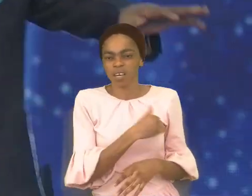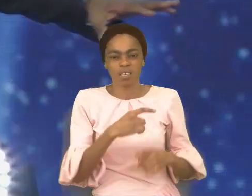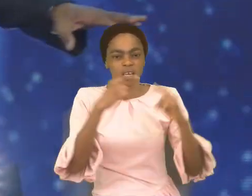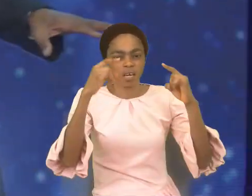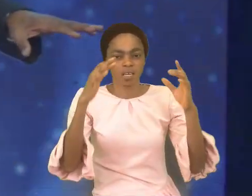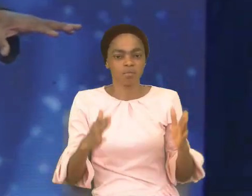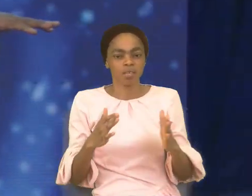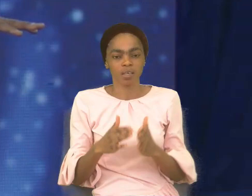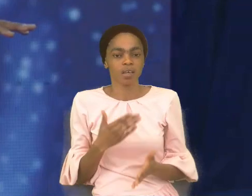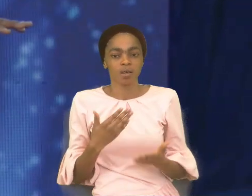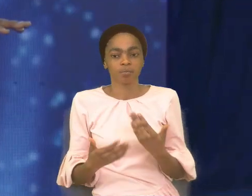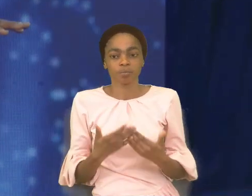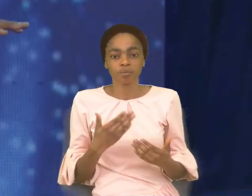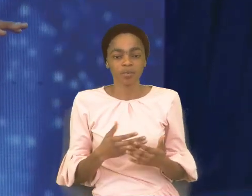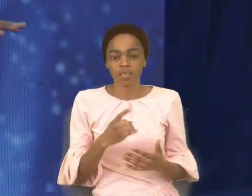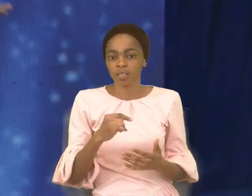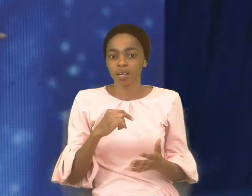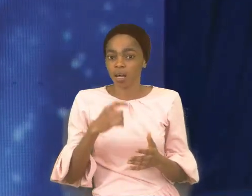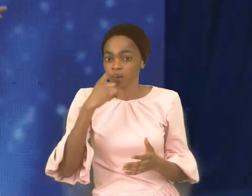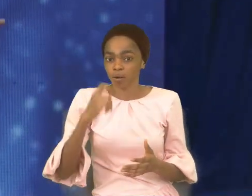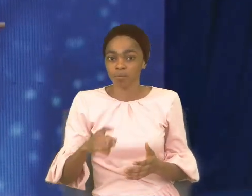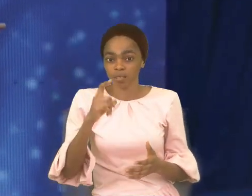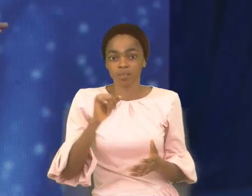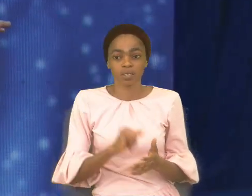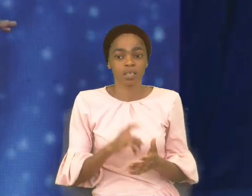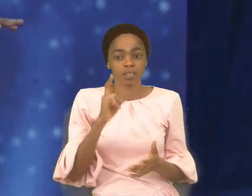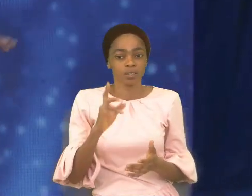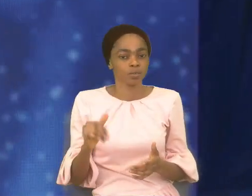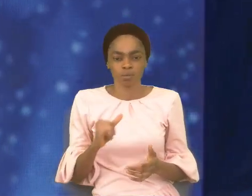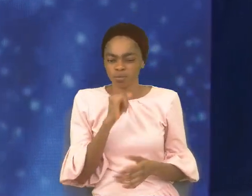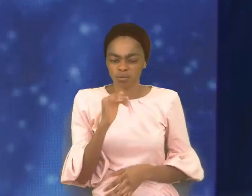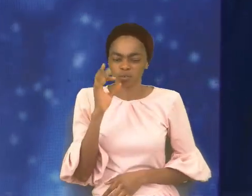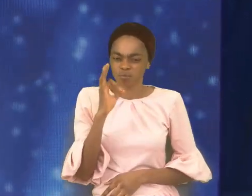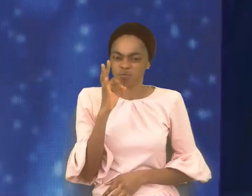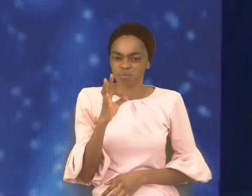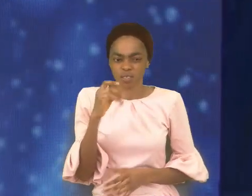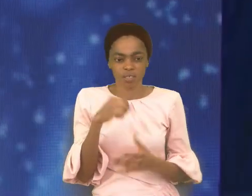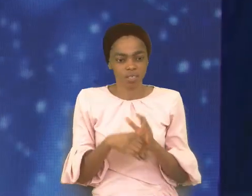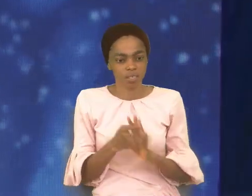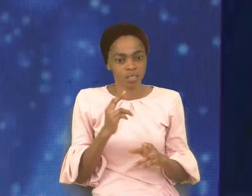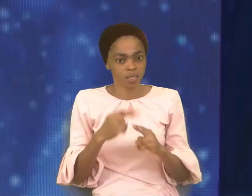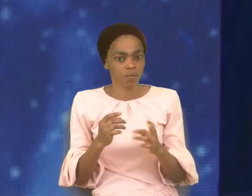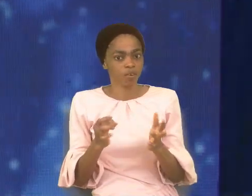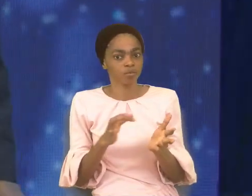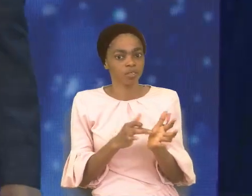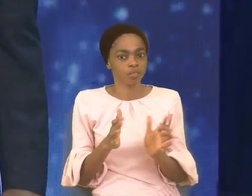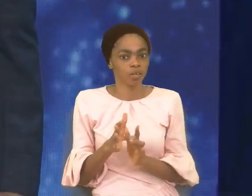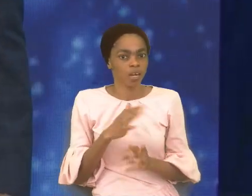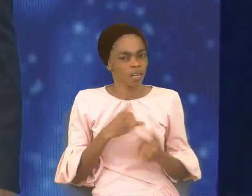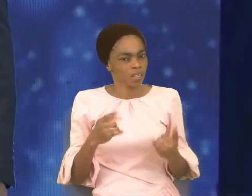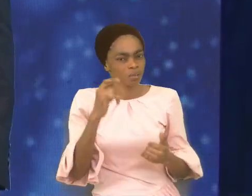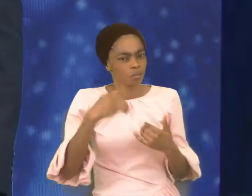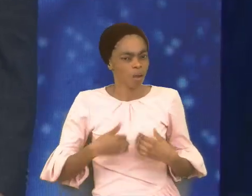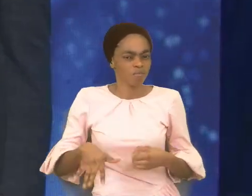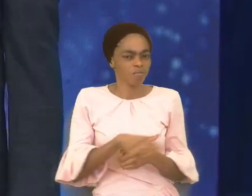this name? But look at it now, you filled Jerusalem with your doctrine. And he